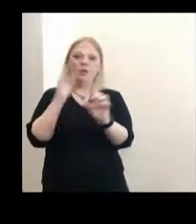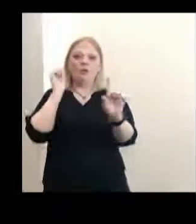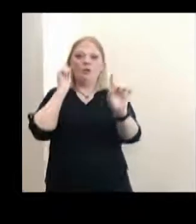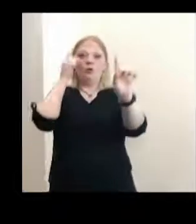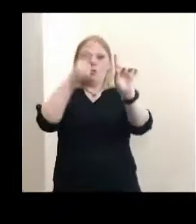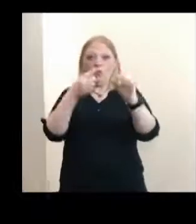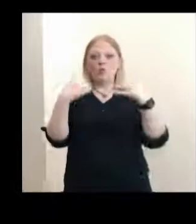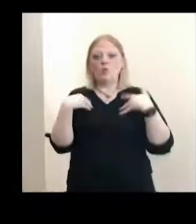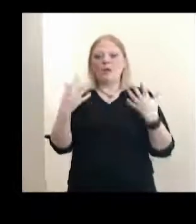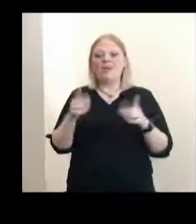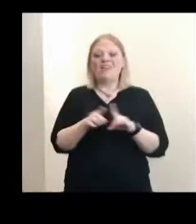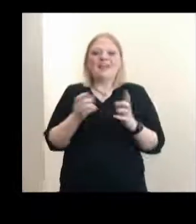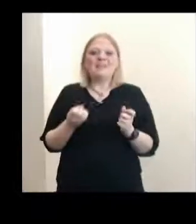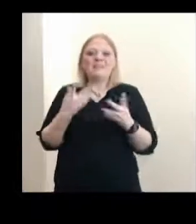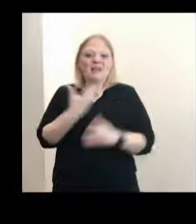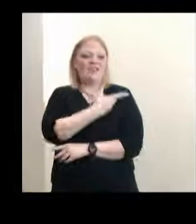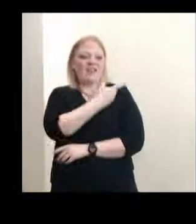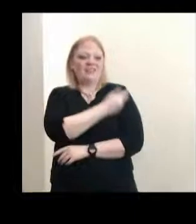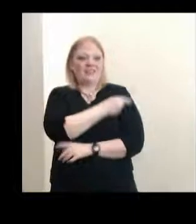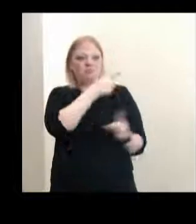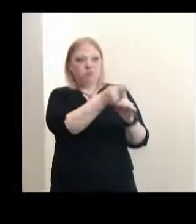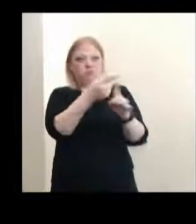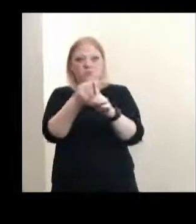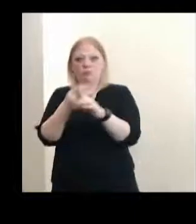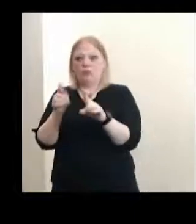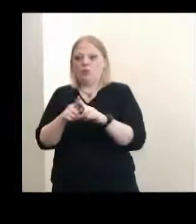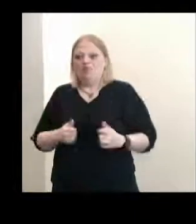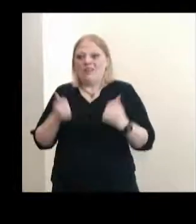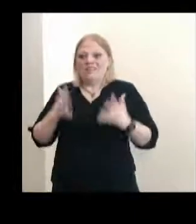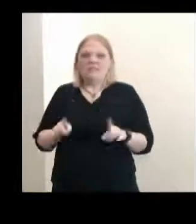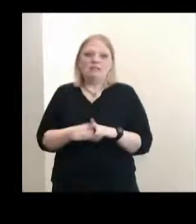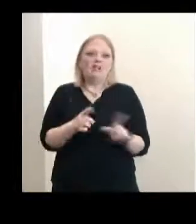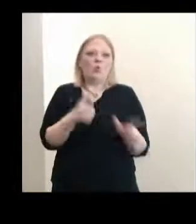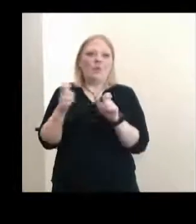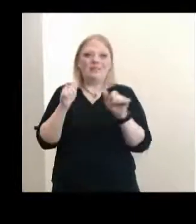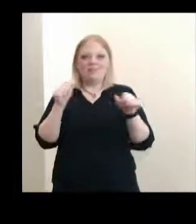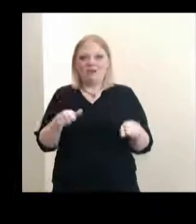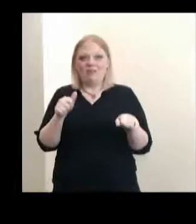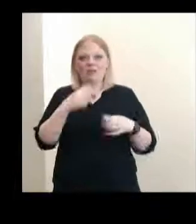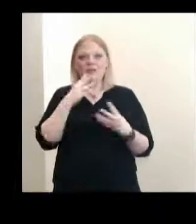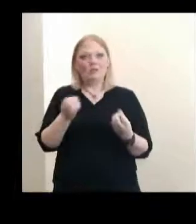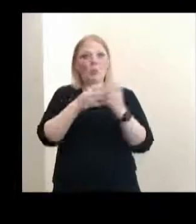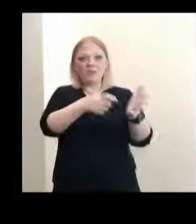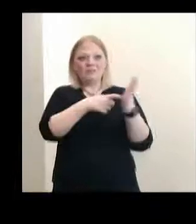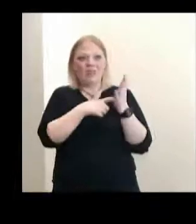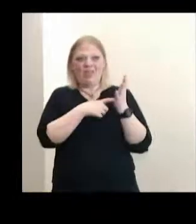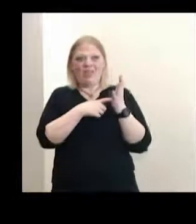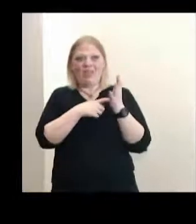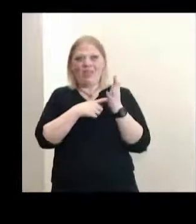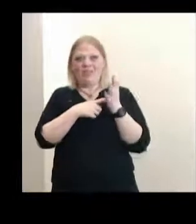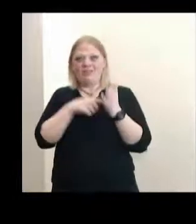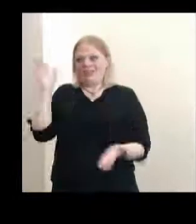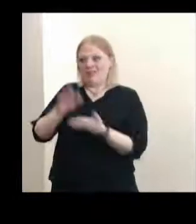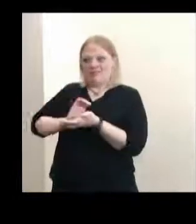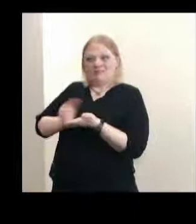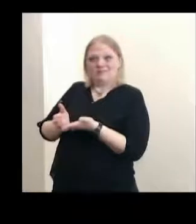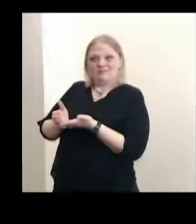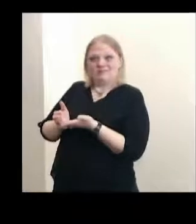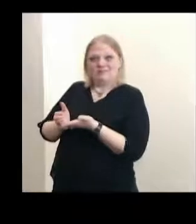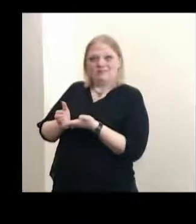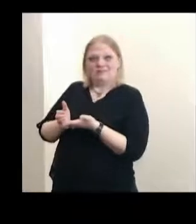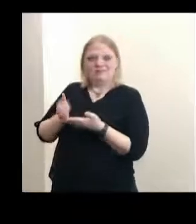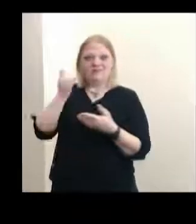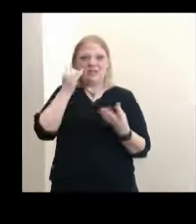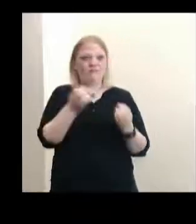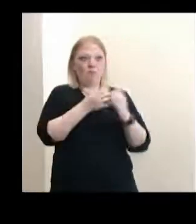get as many vaccines into the arms of our residents as quickly as possible. There's more demand than supply. And when there's more demand than